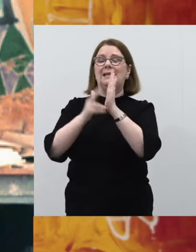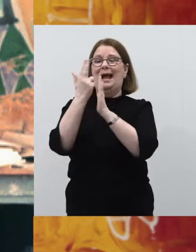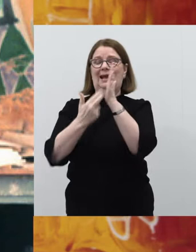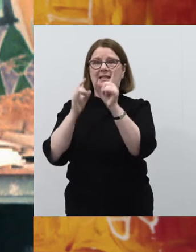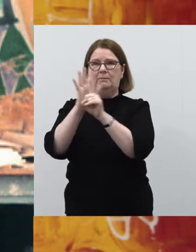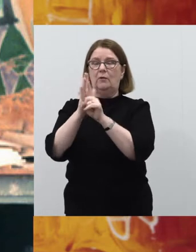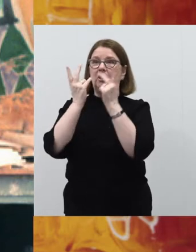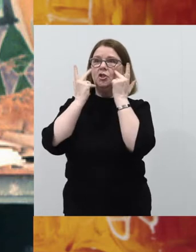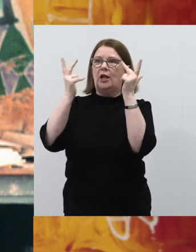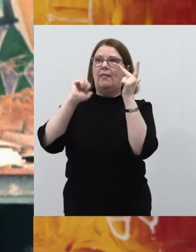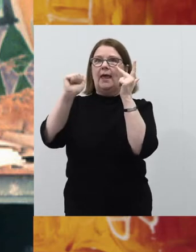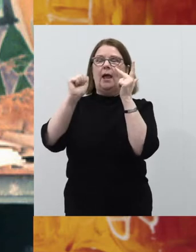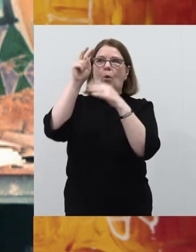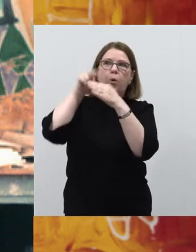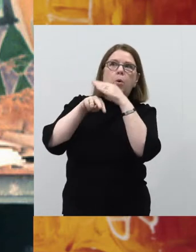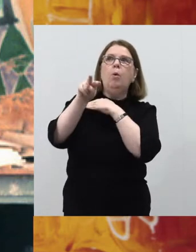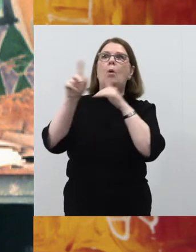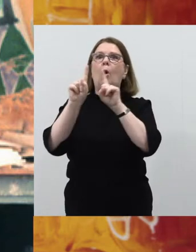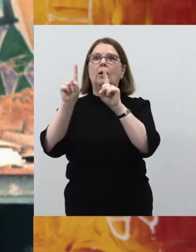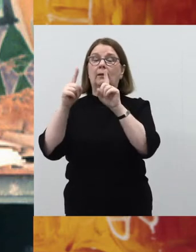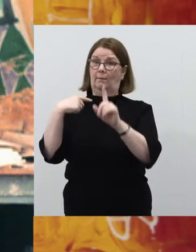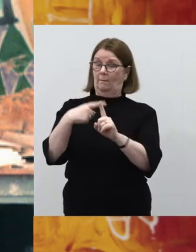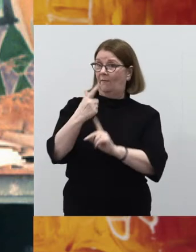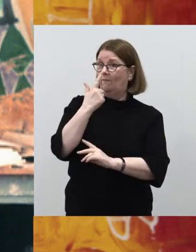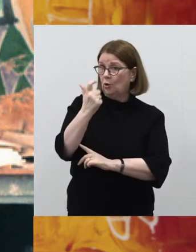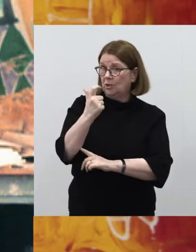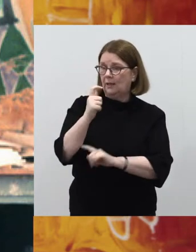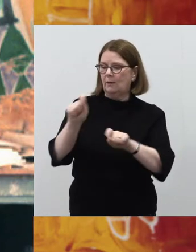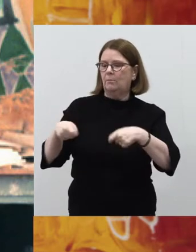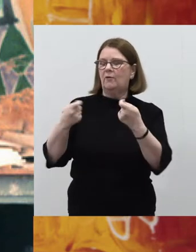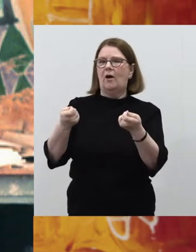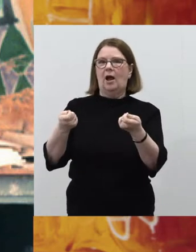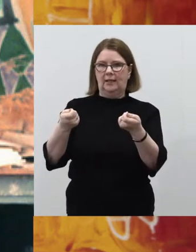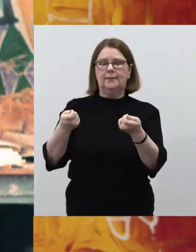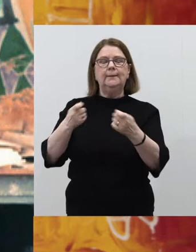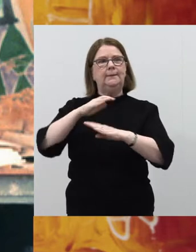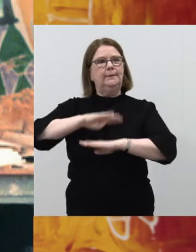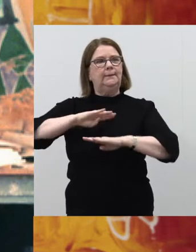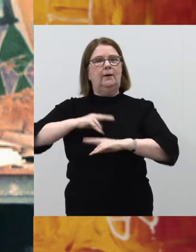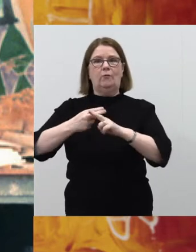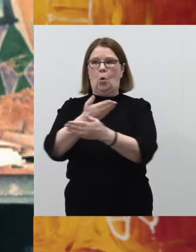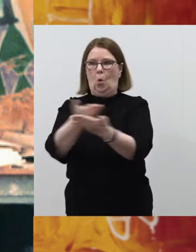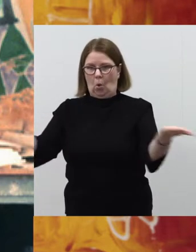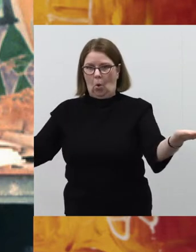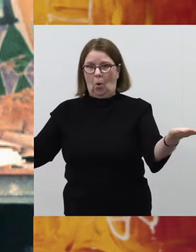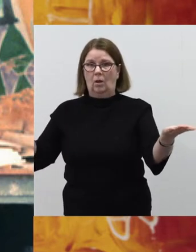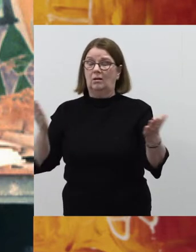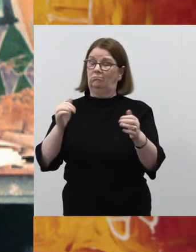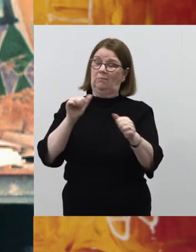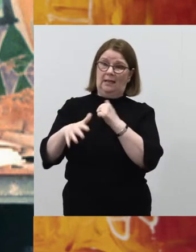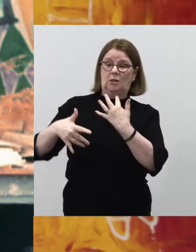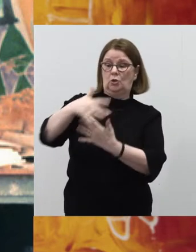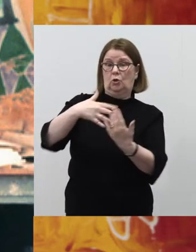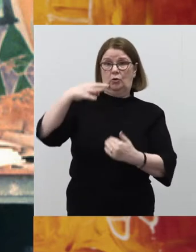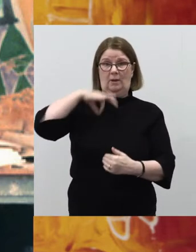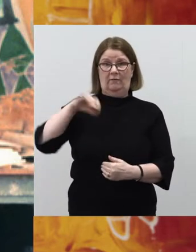groundedness enable artists to share their insights and fortuitously to provide reassurance to us all. A great social benefit